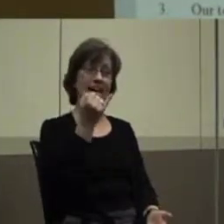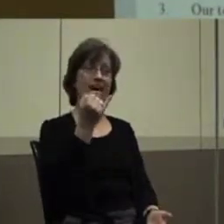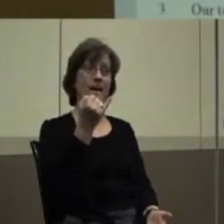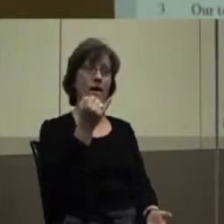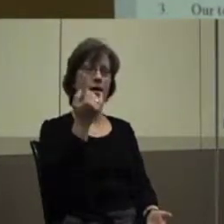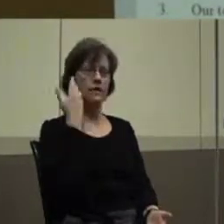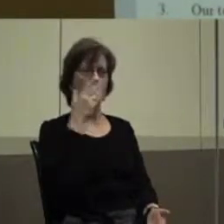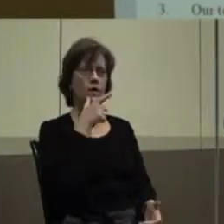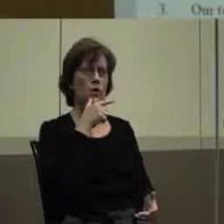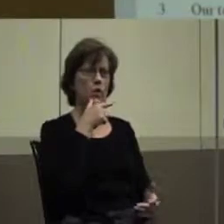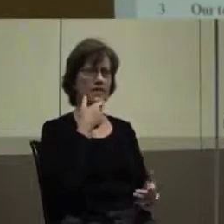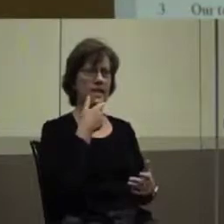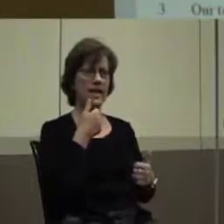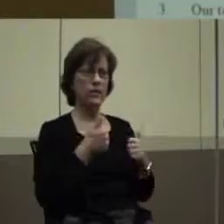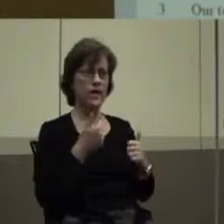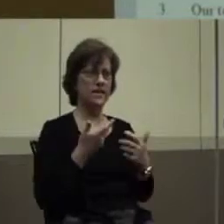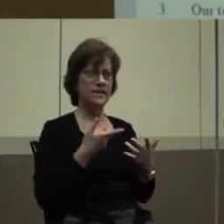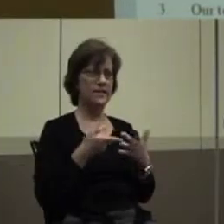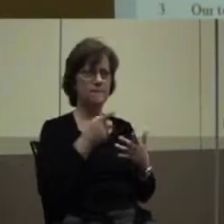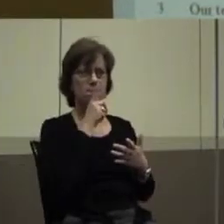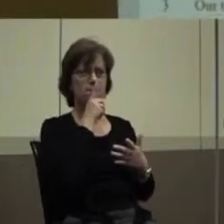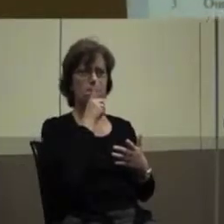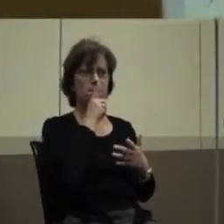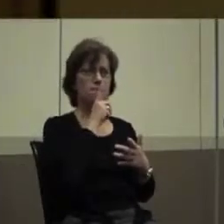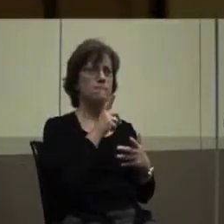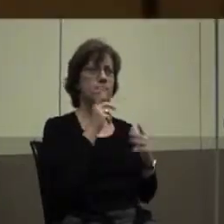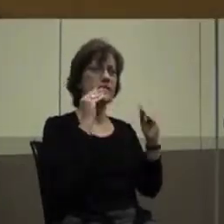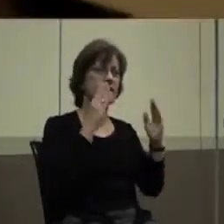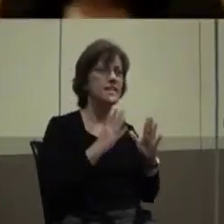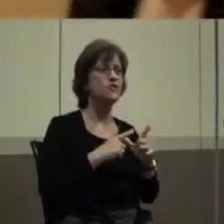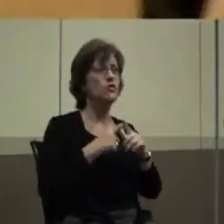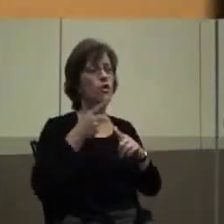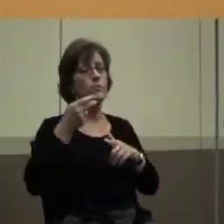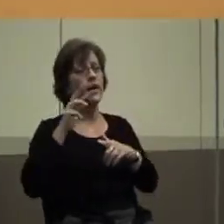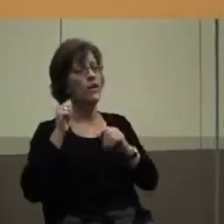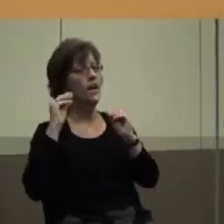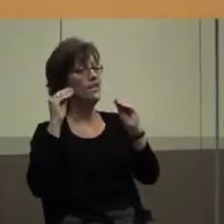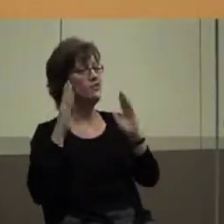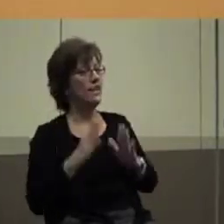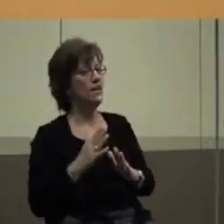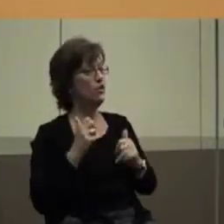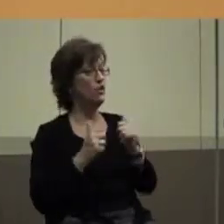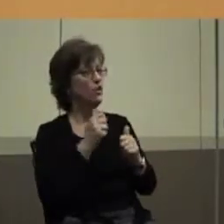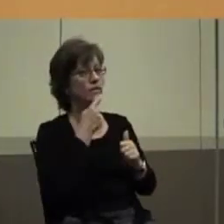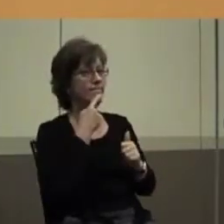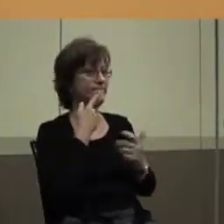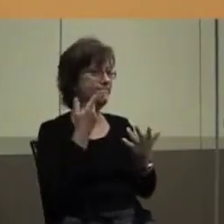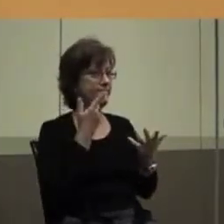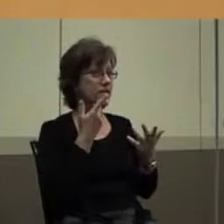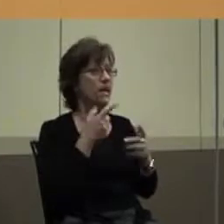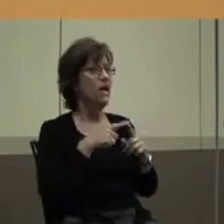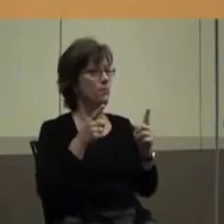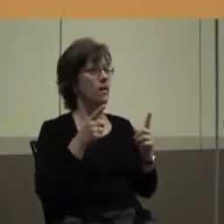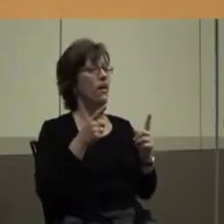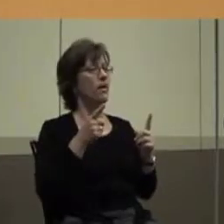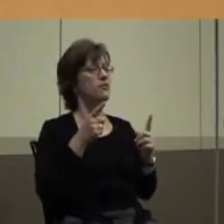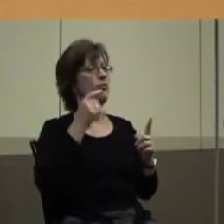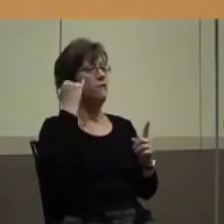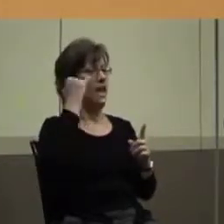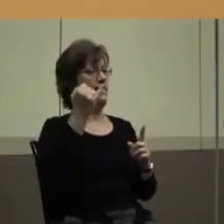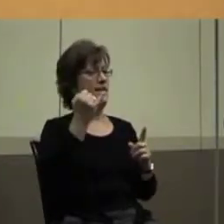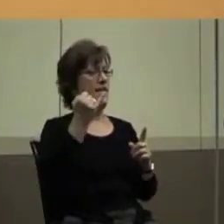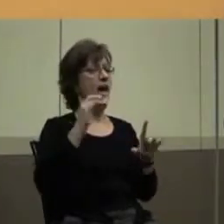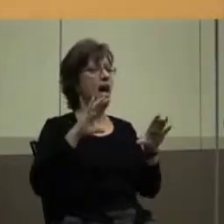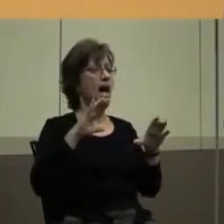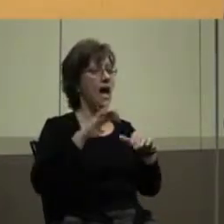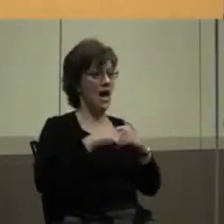said what. We don't tell you the teacher or the paraeducator said these, but you have an idea of how together they completed